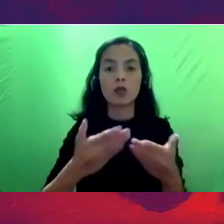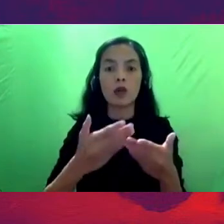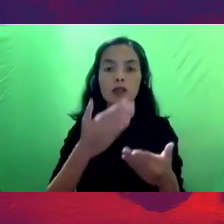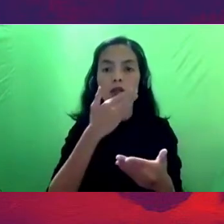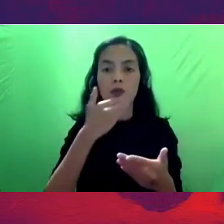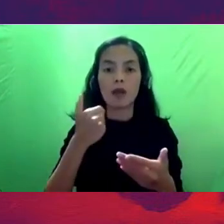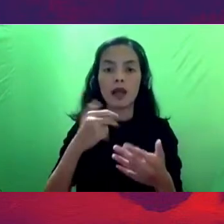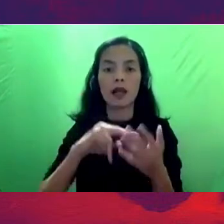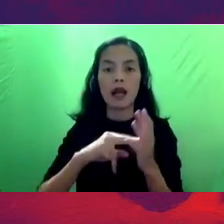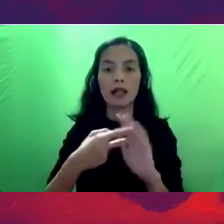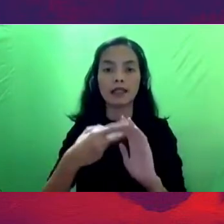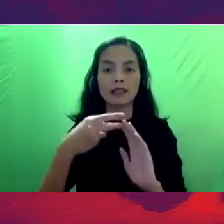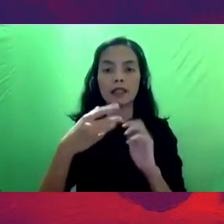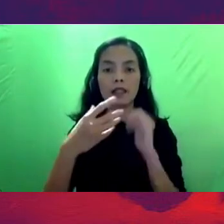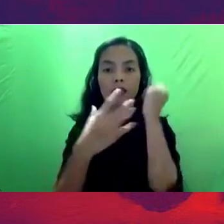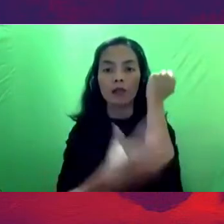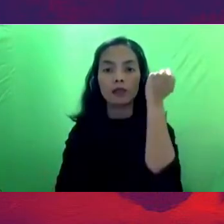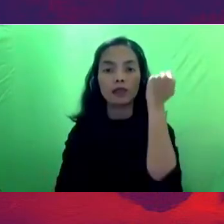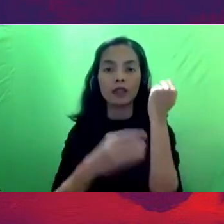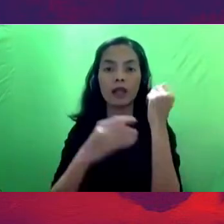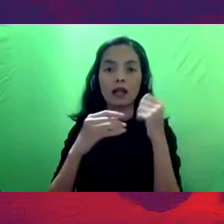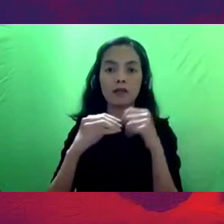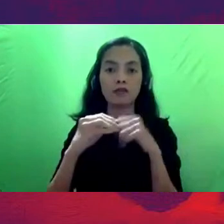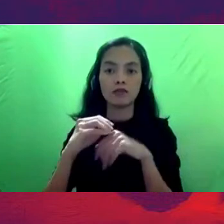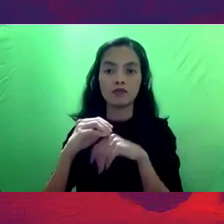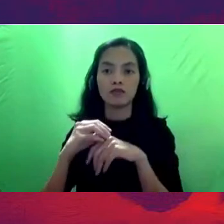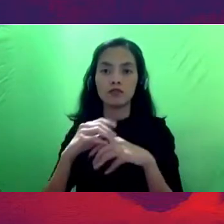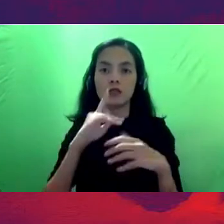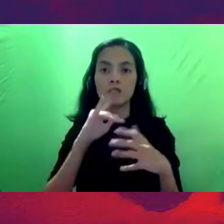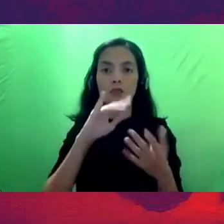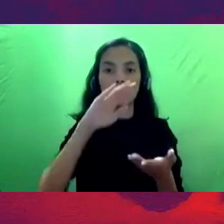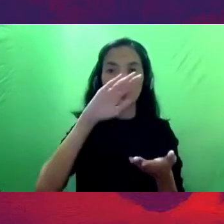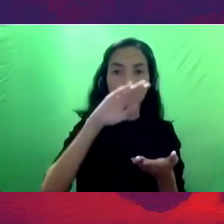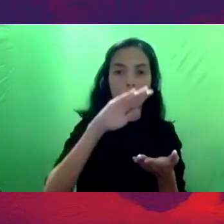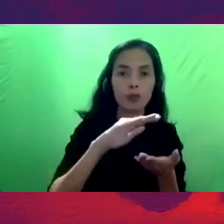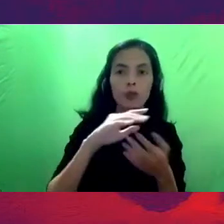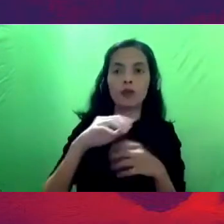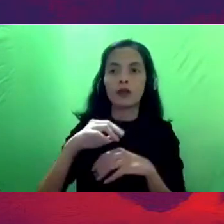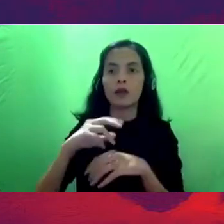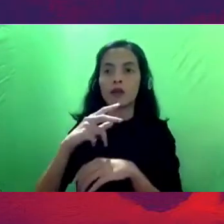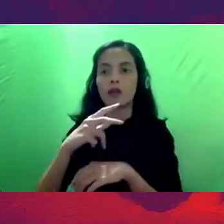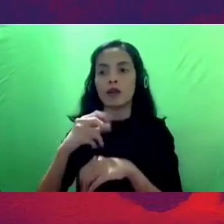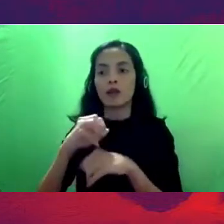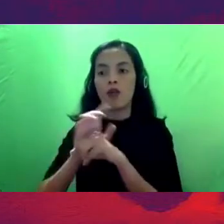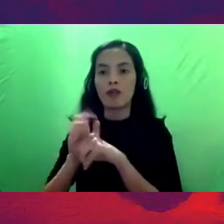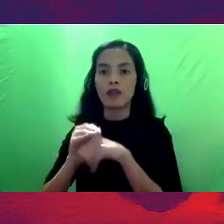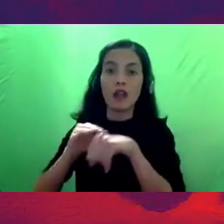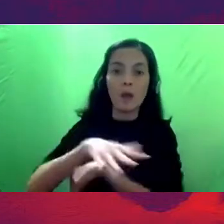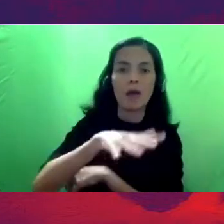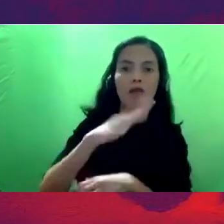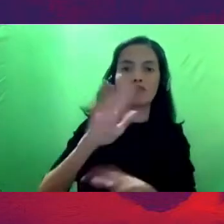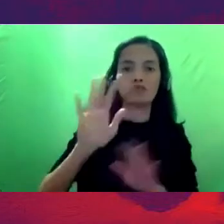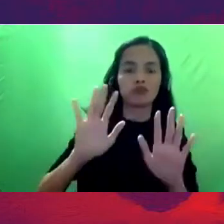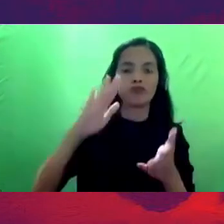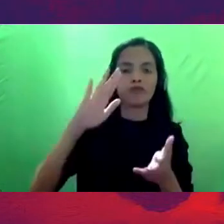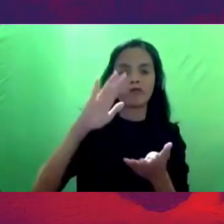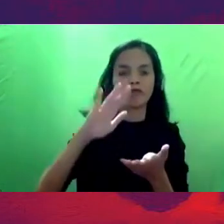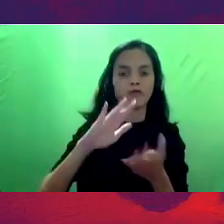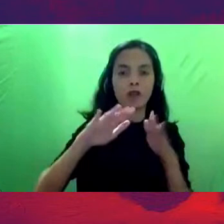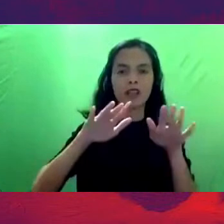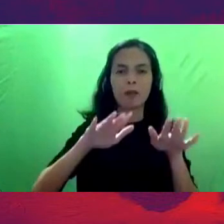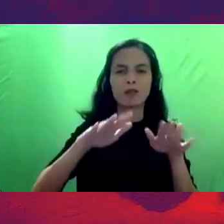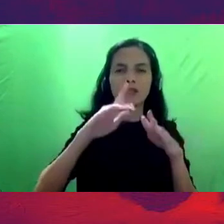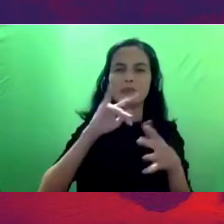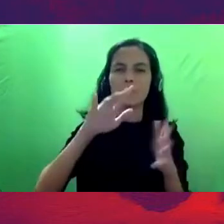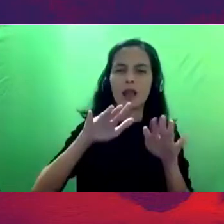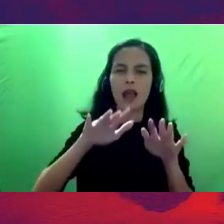slower given the impact of the pandemic. Now, using this pre-pandemic data across the